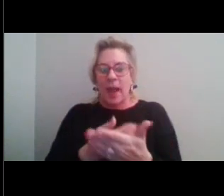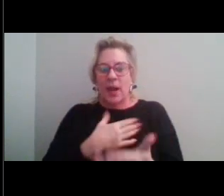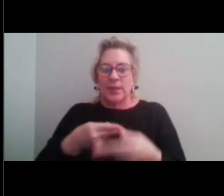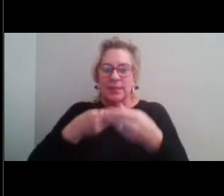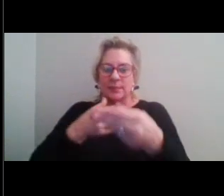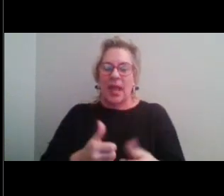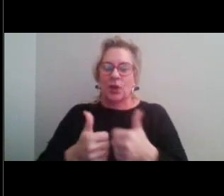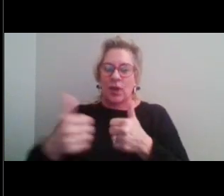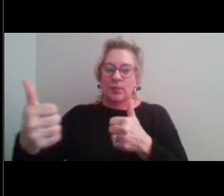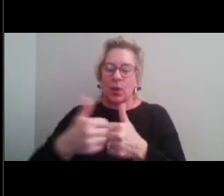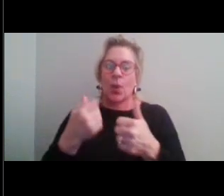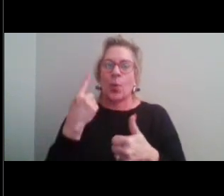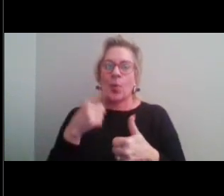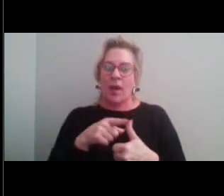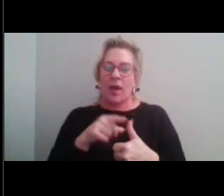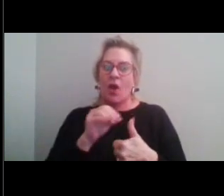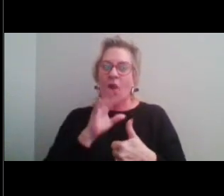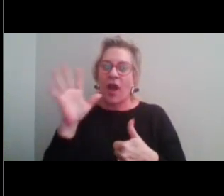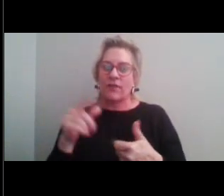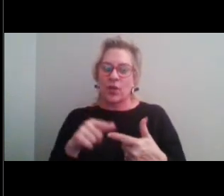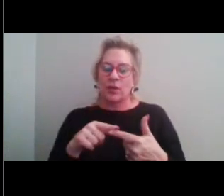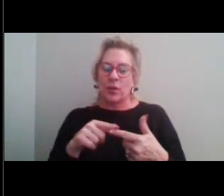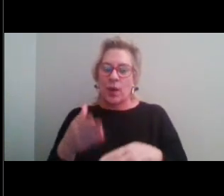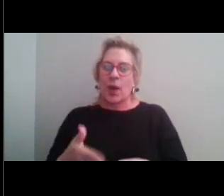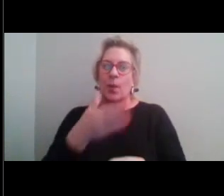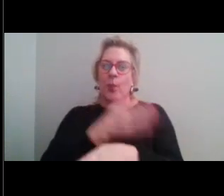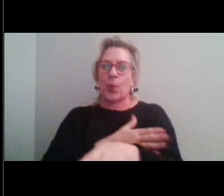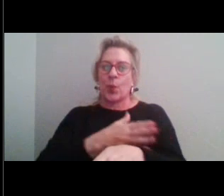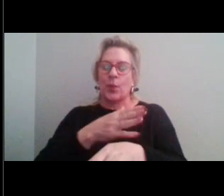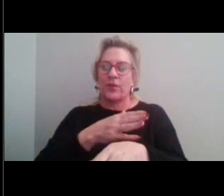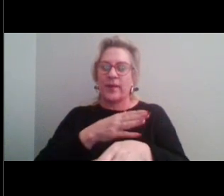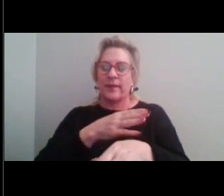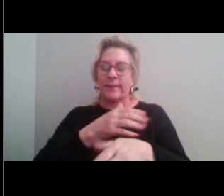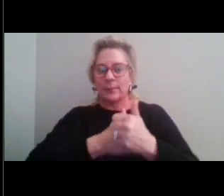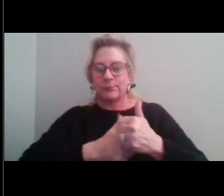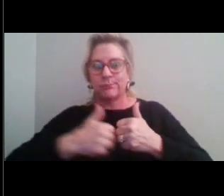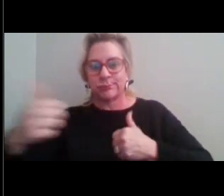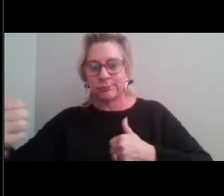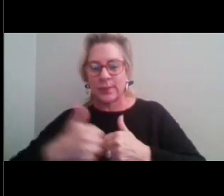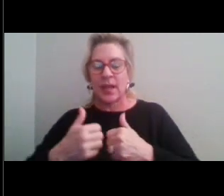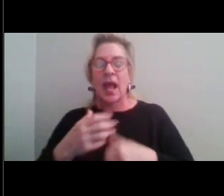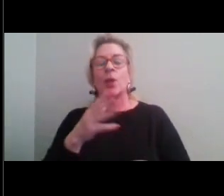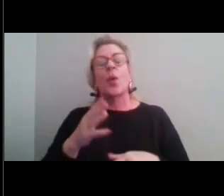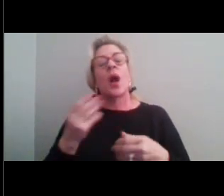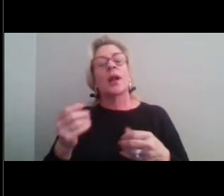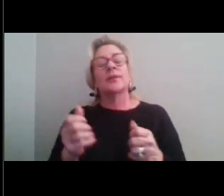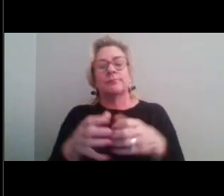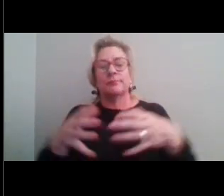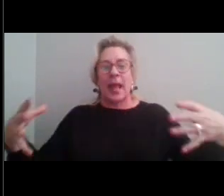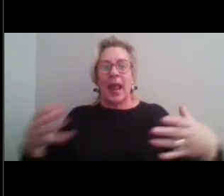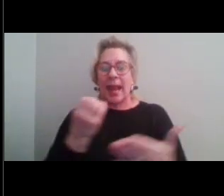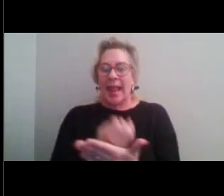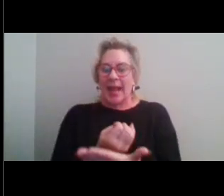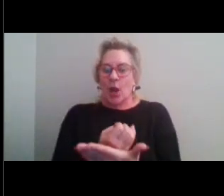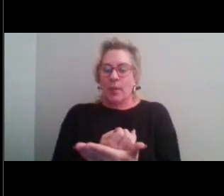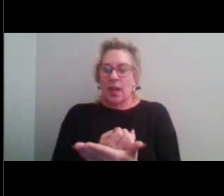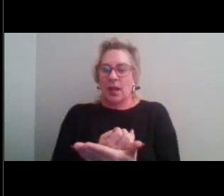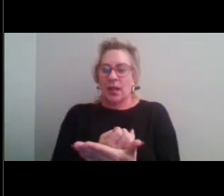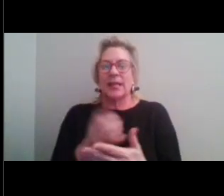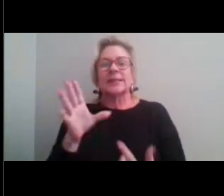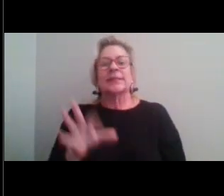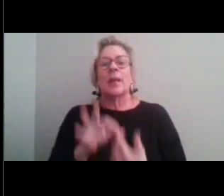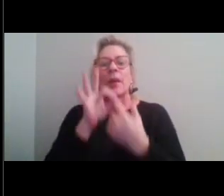And one of them is, obviously, you want to improve mobility for folks. You want to expand economic development, and you clearly want to do it in places that are disadvantaged.